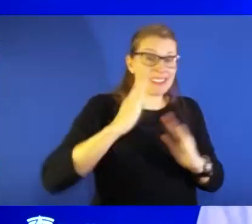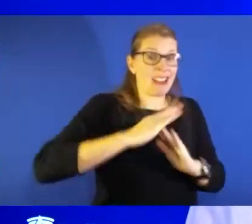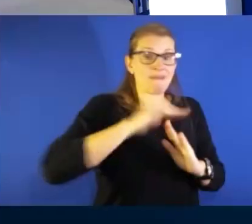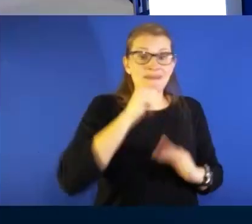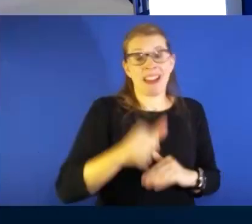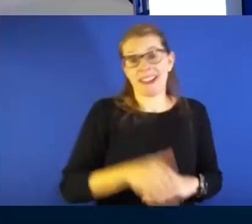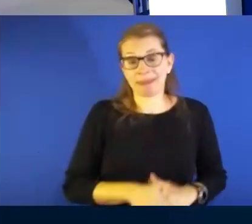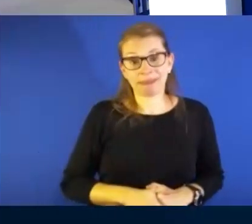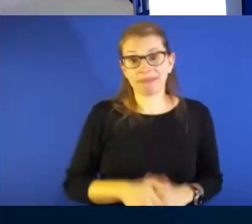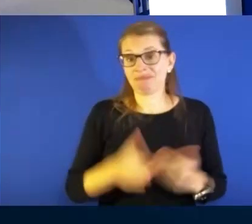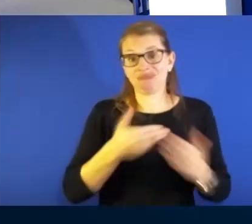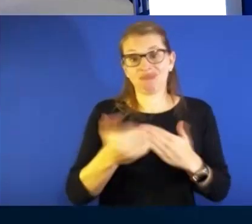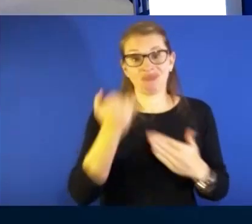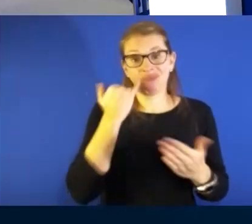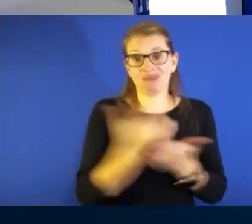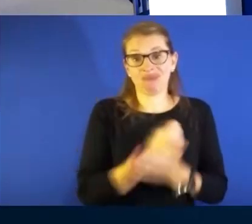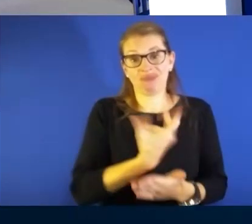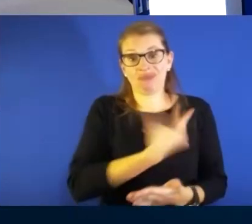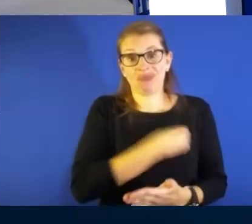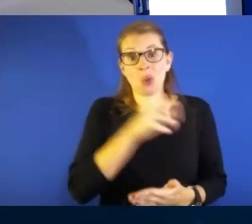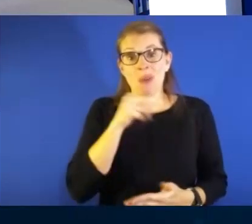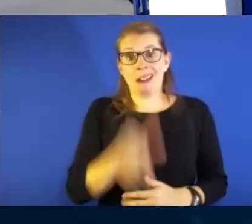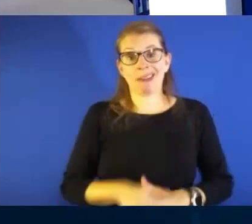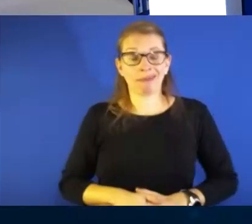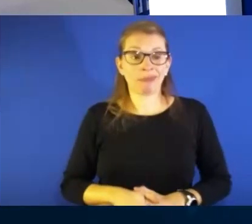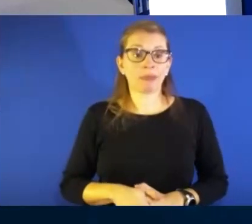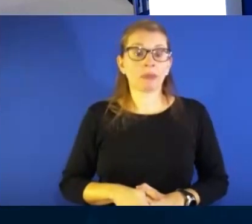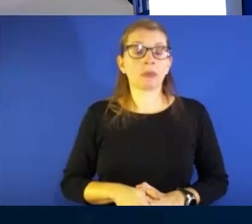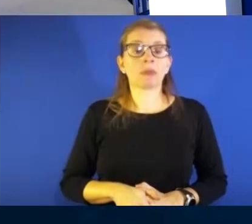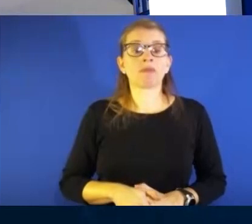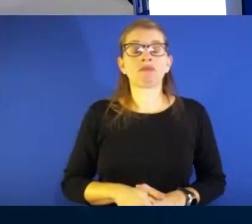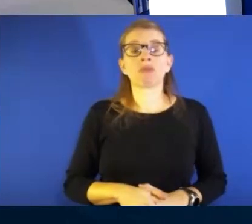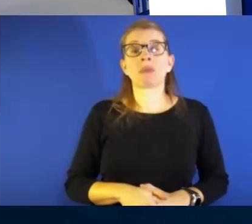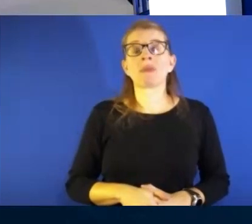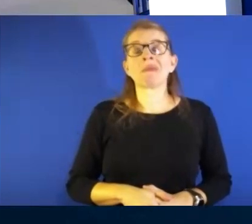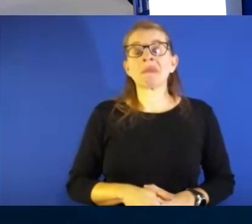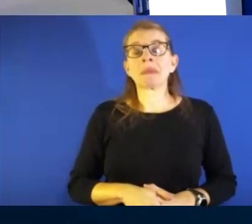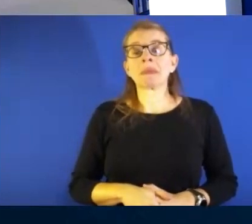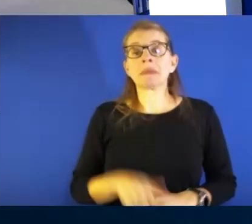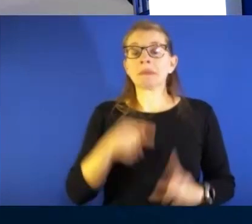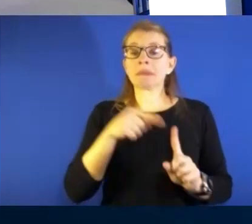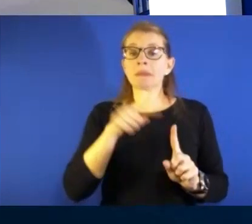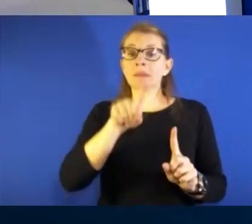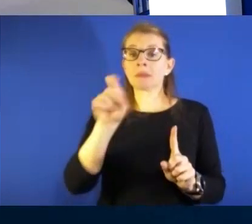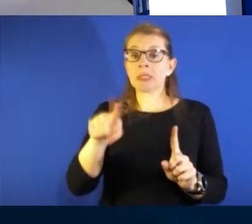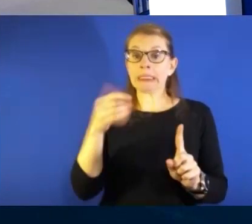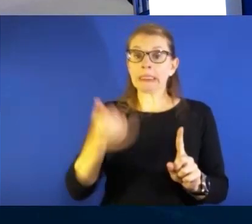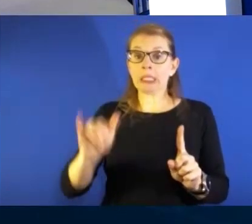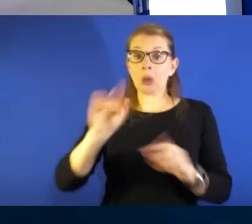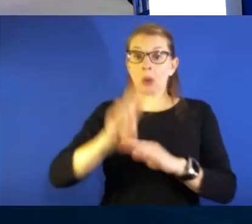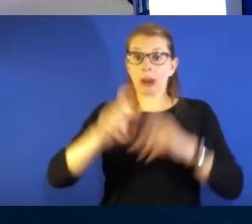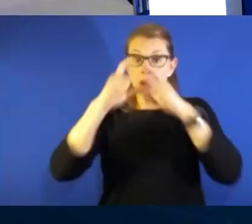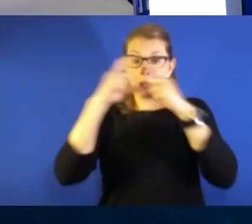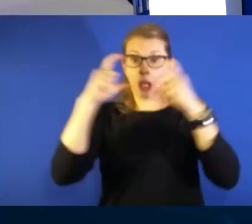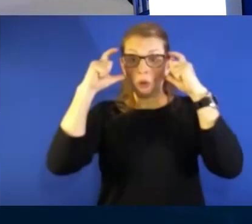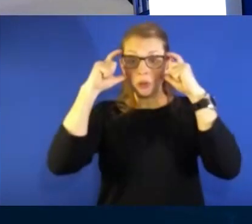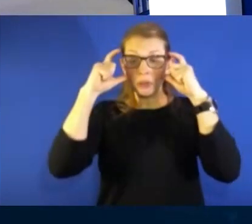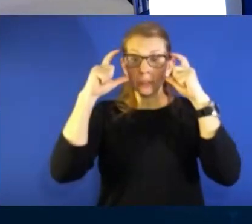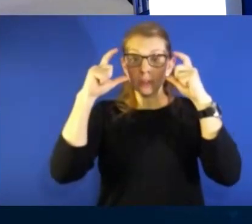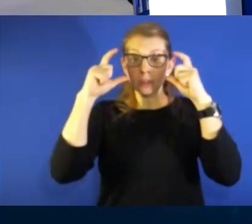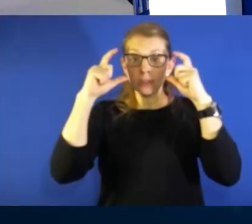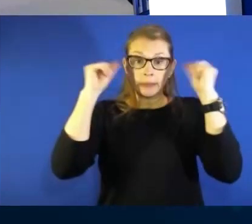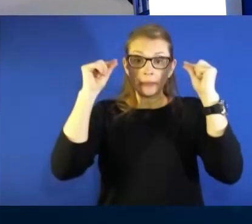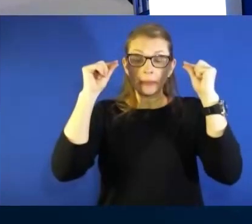well. Marie has a question, Dr. Hawkinson. You can take this one. She wants to know, should she still be wearing goggles and glasses, protective